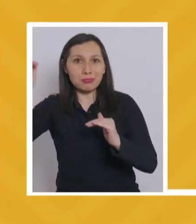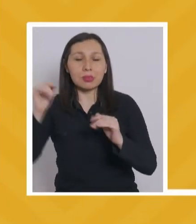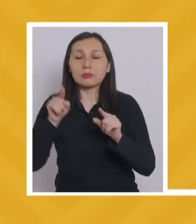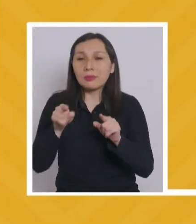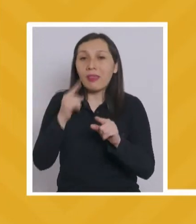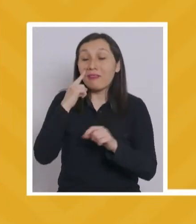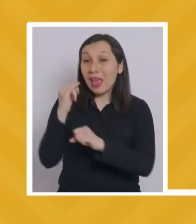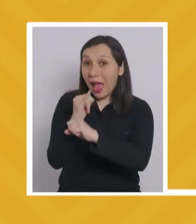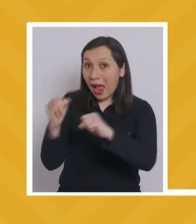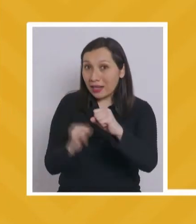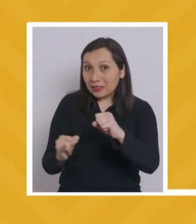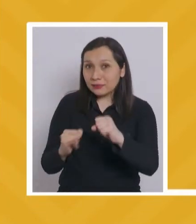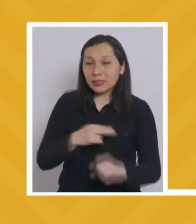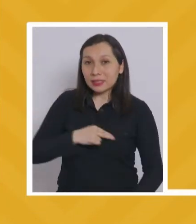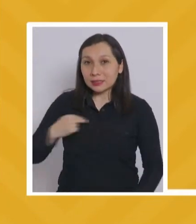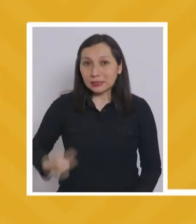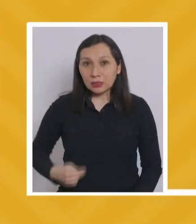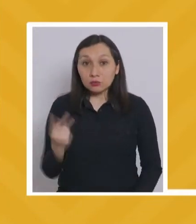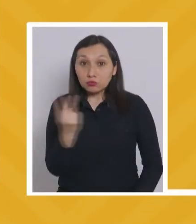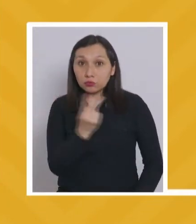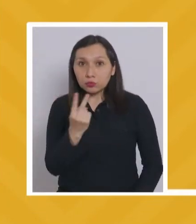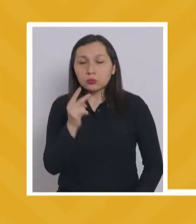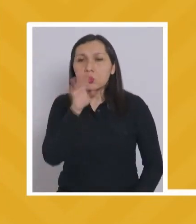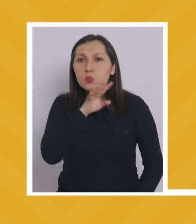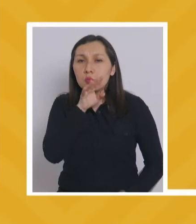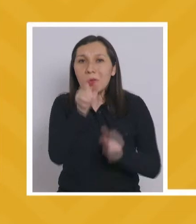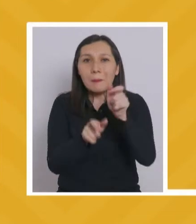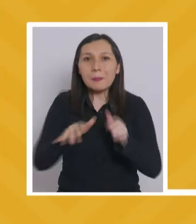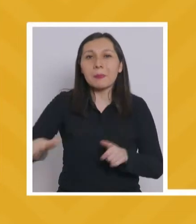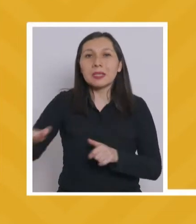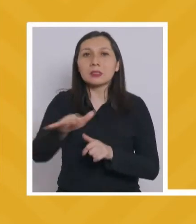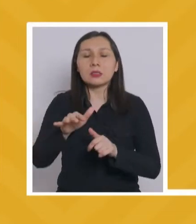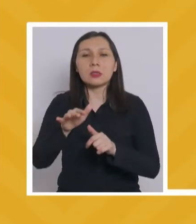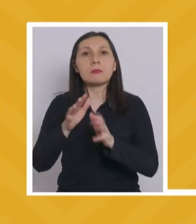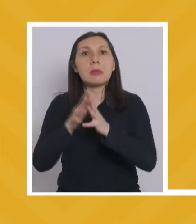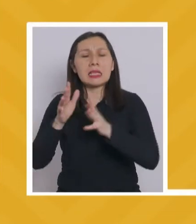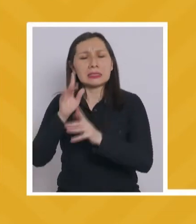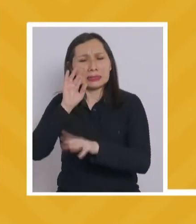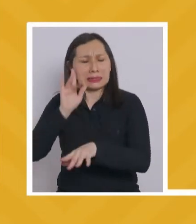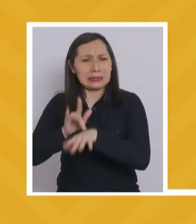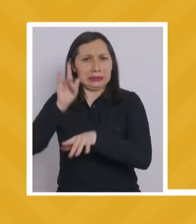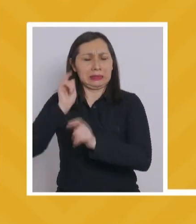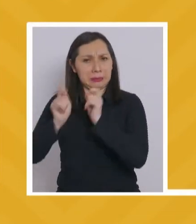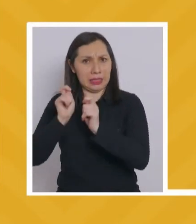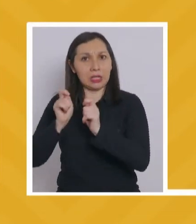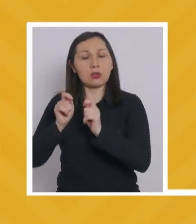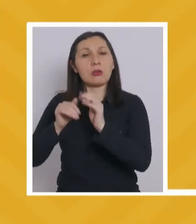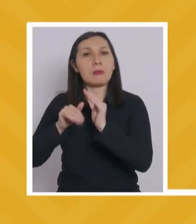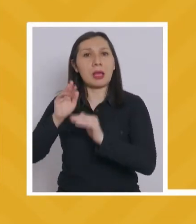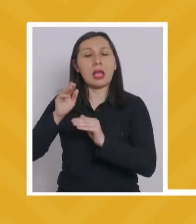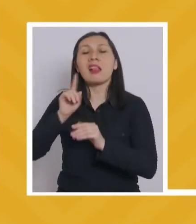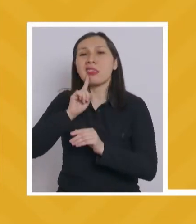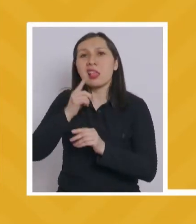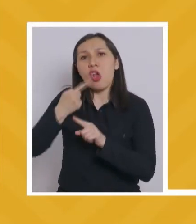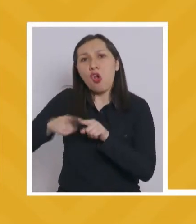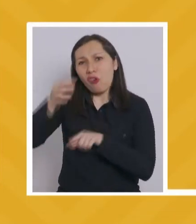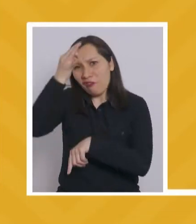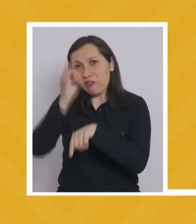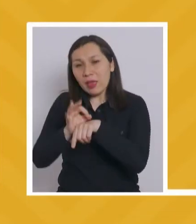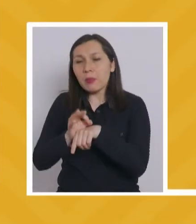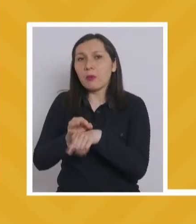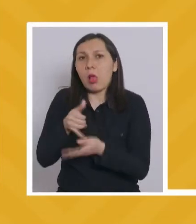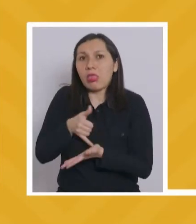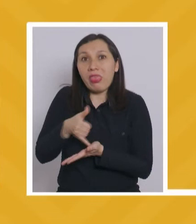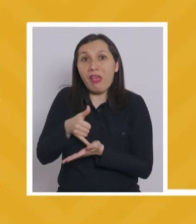to 96%. The AstraZeneca and Sinovac were used in high-risk